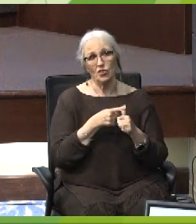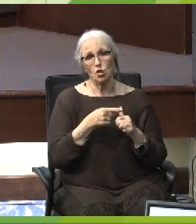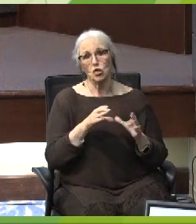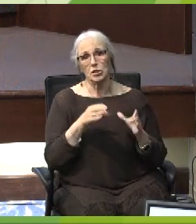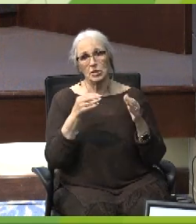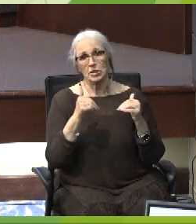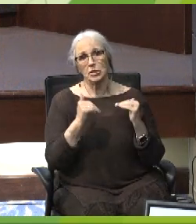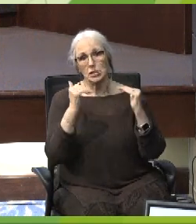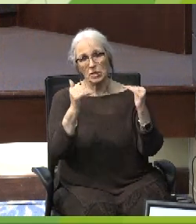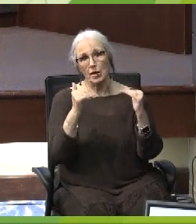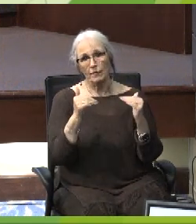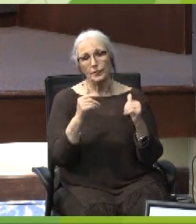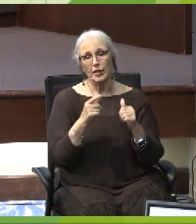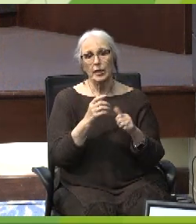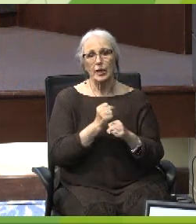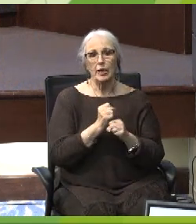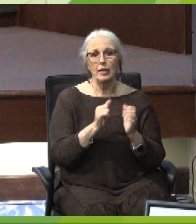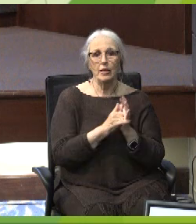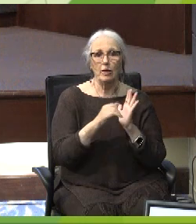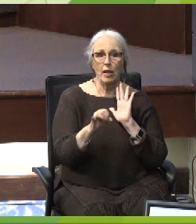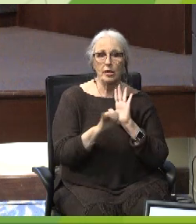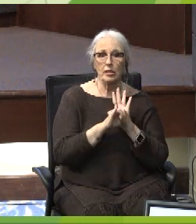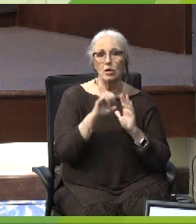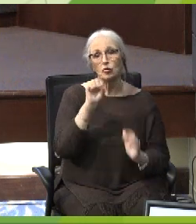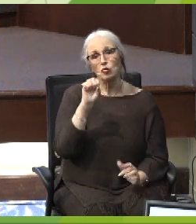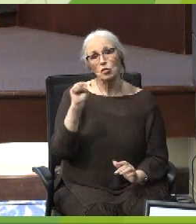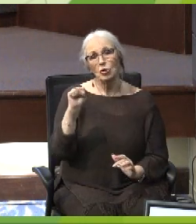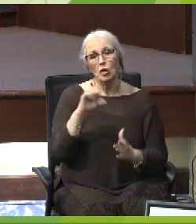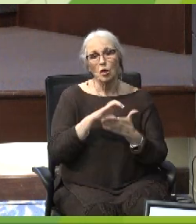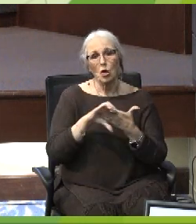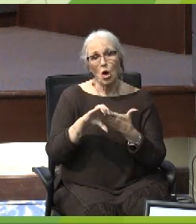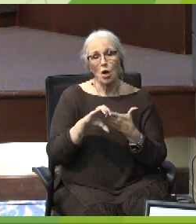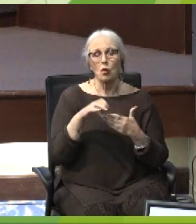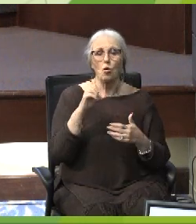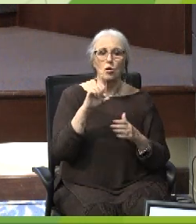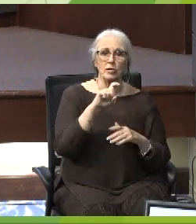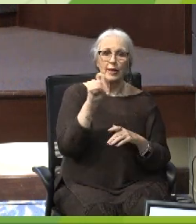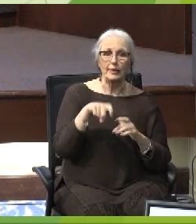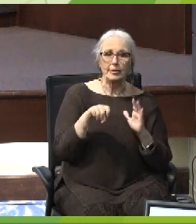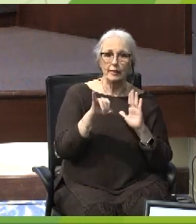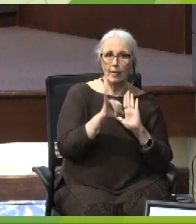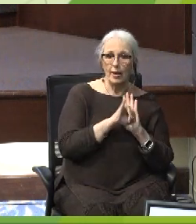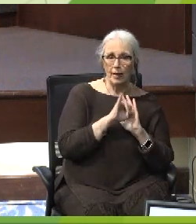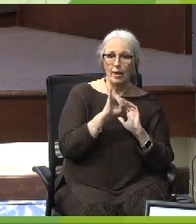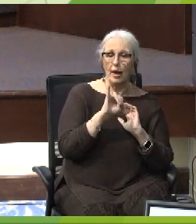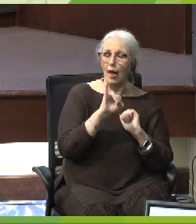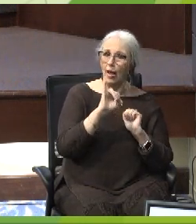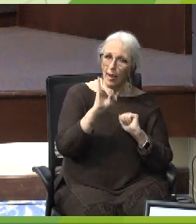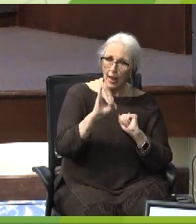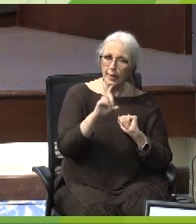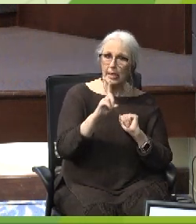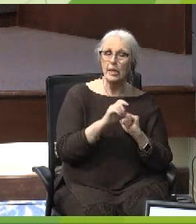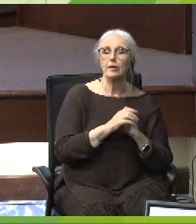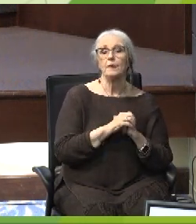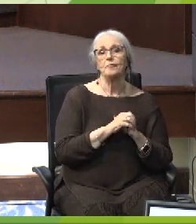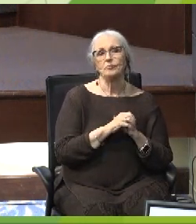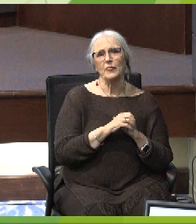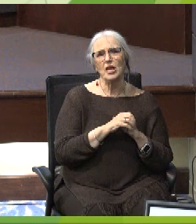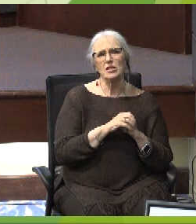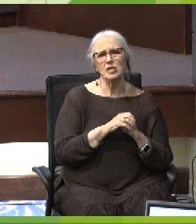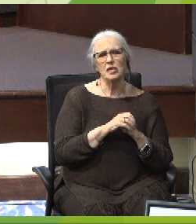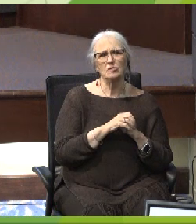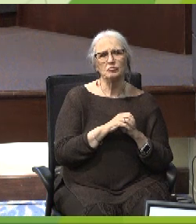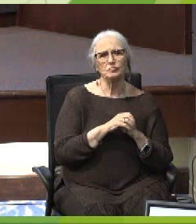additional identification like your social security card or a Texas ID. So that lowers that barrier. It